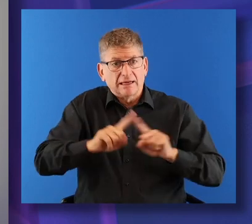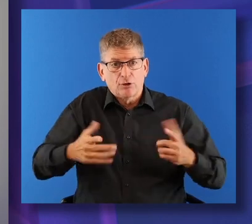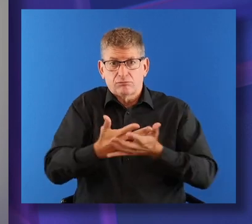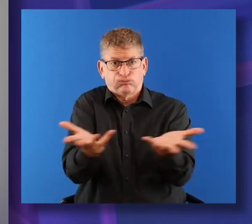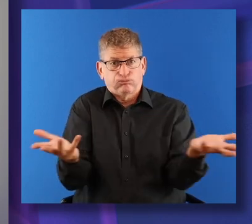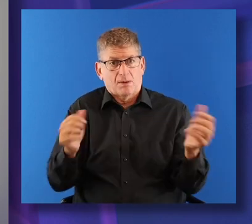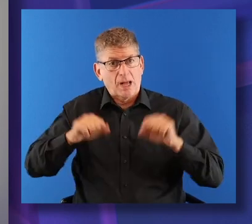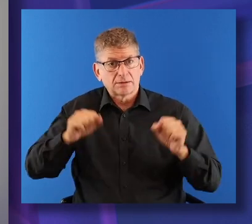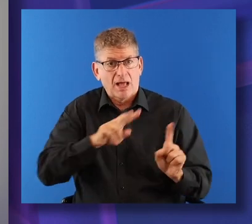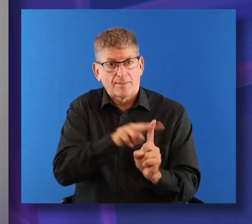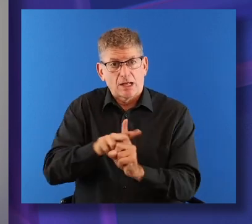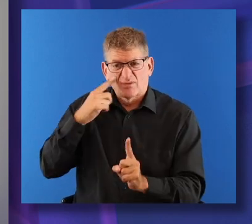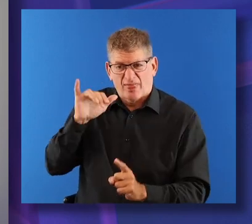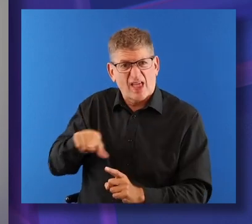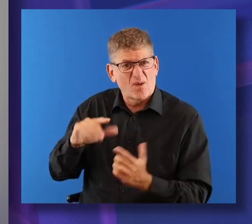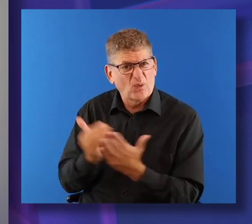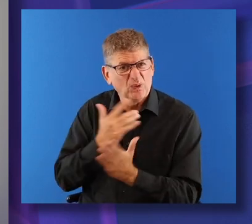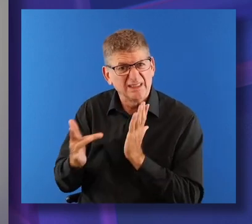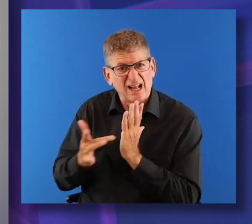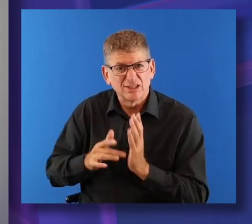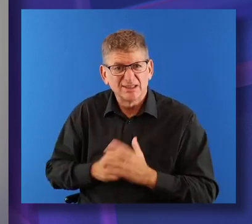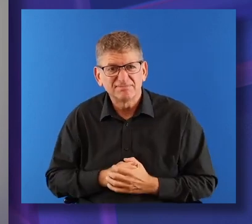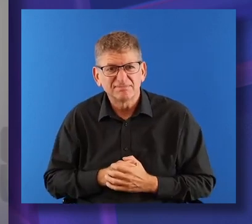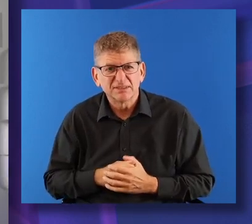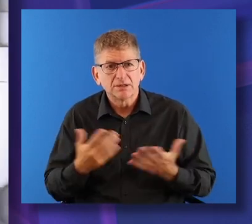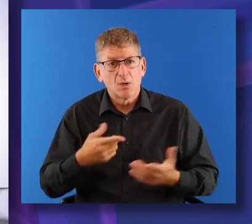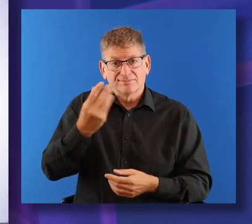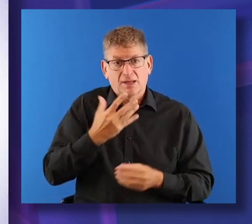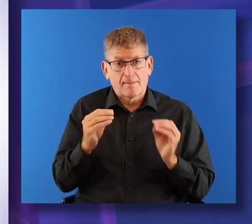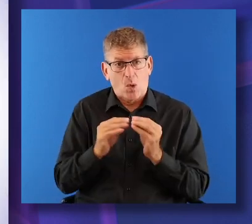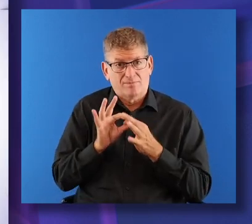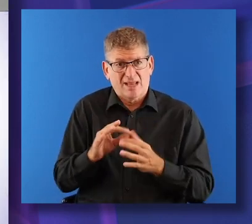science, let me hand over to Max Welling.